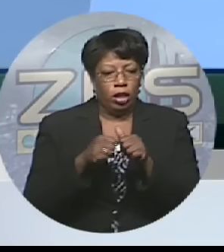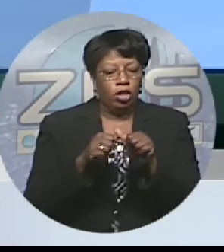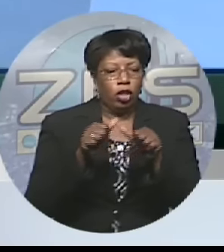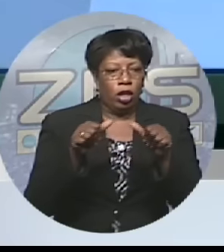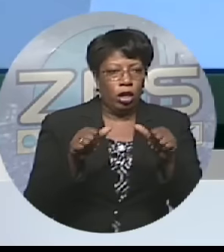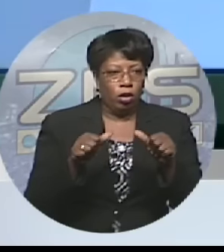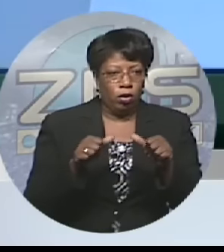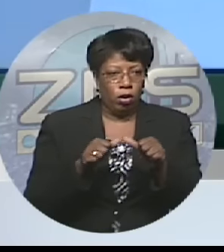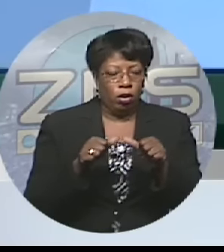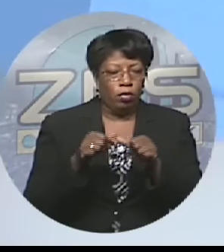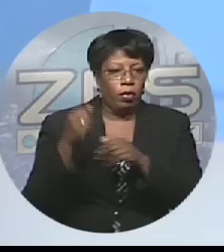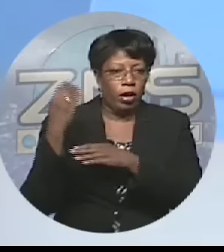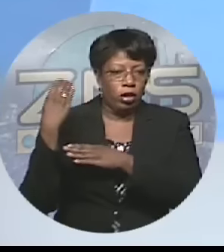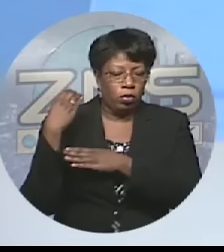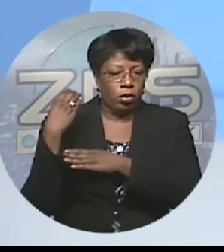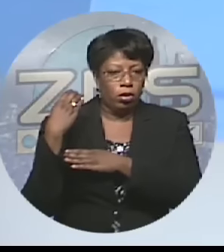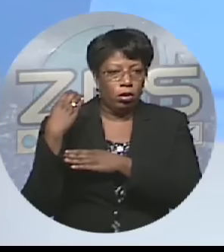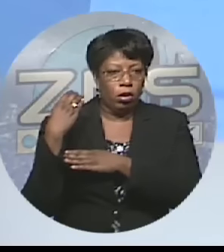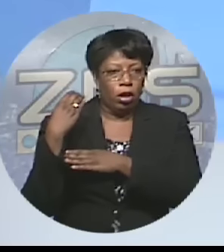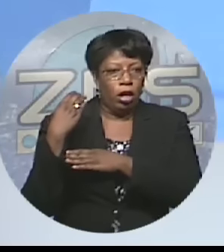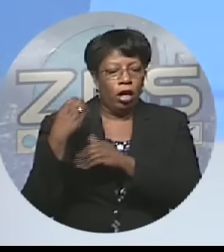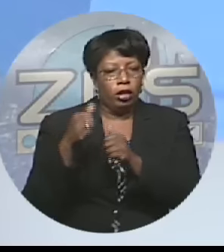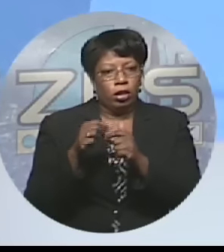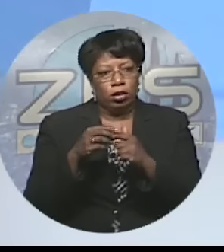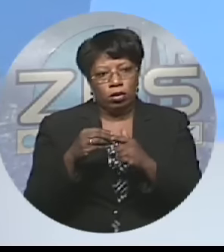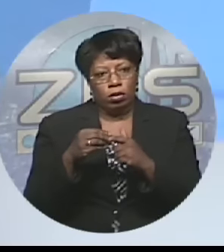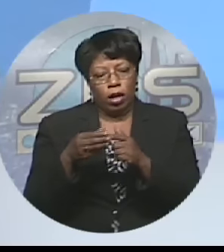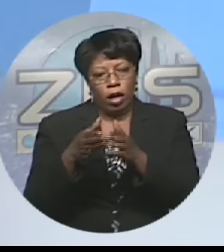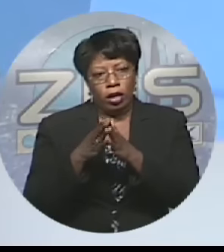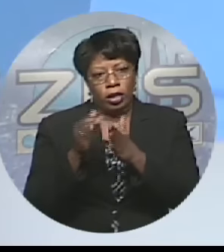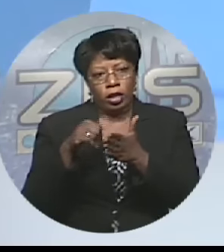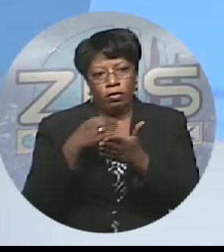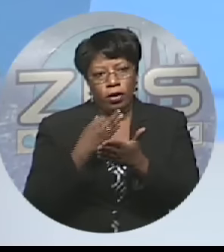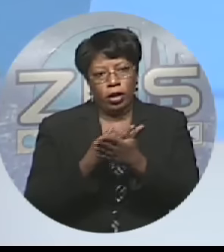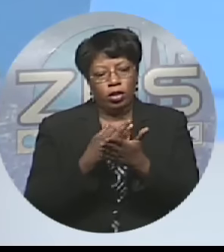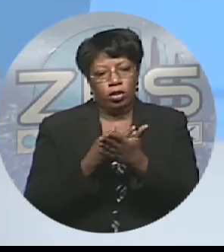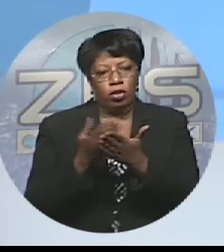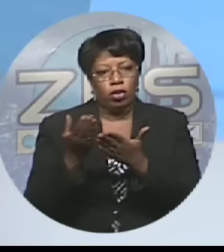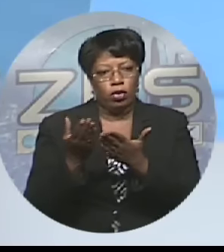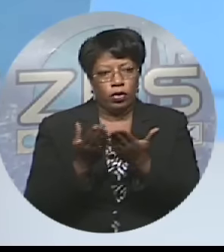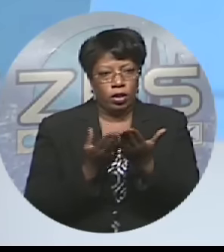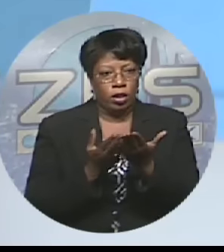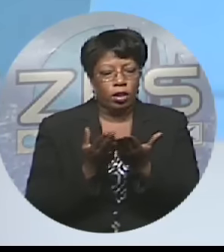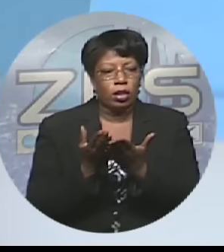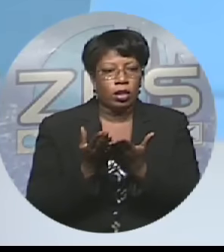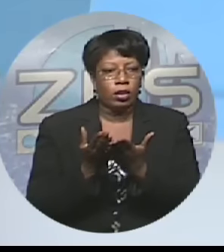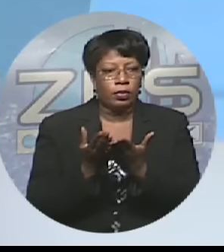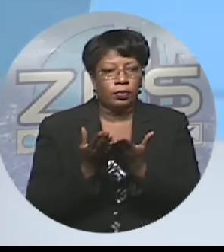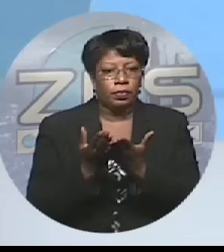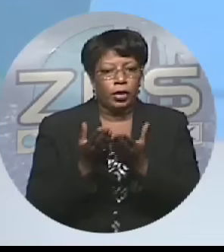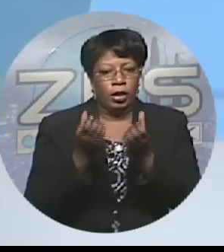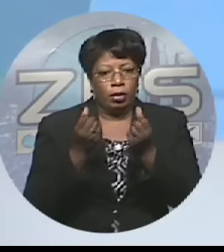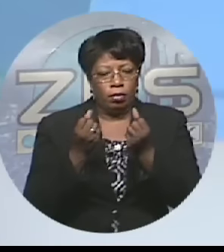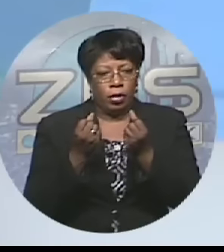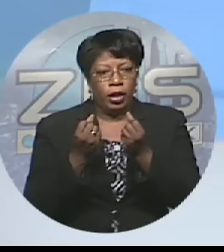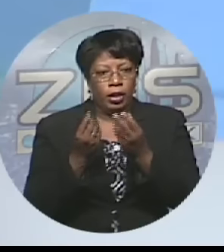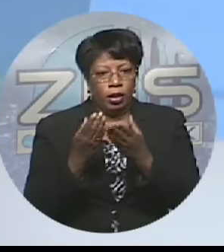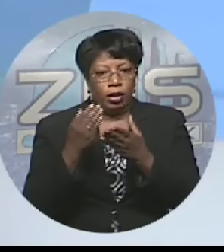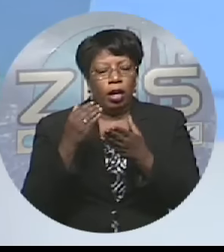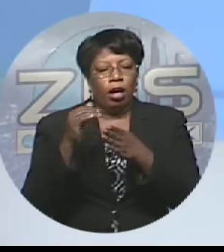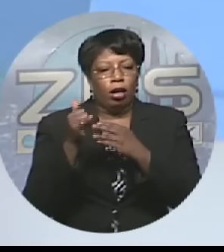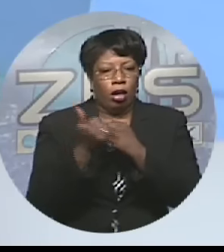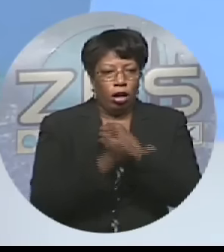management that we carved out as uniquely ours in the financial services world. Many countries in the